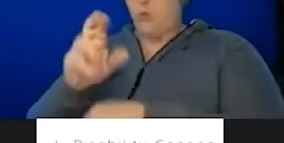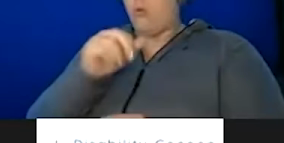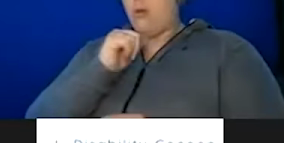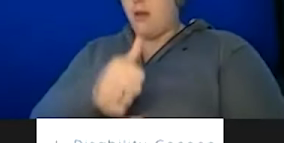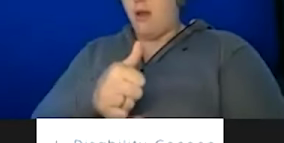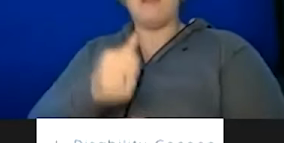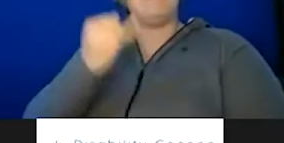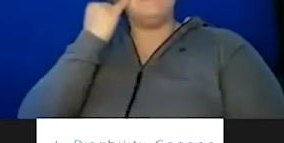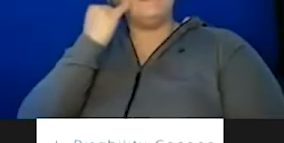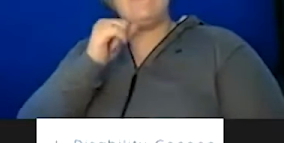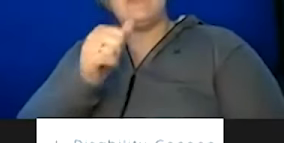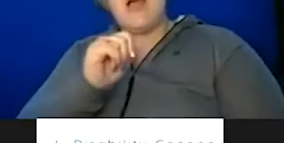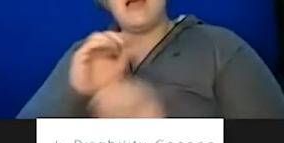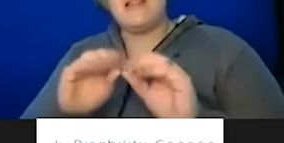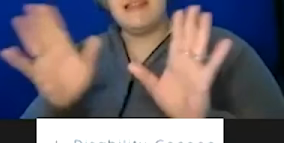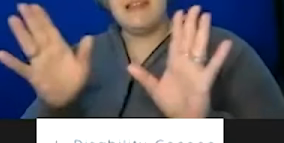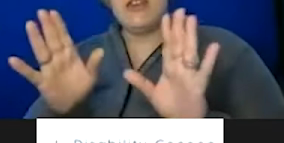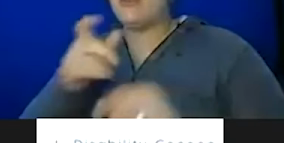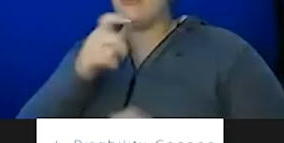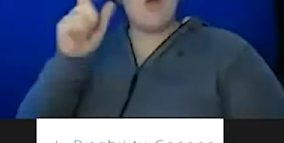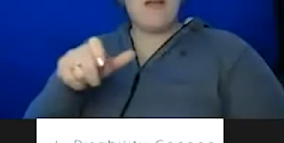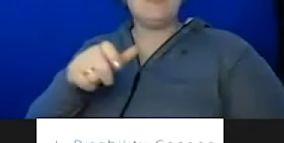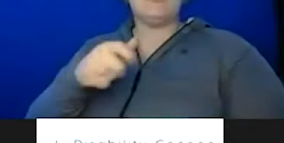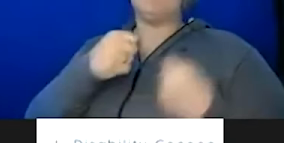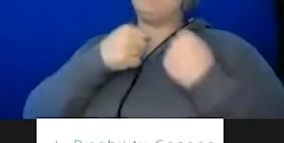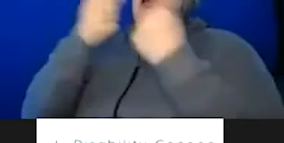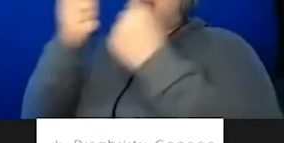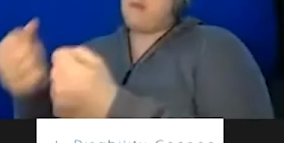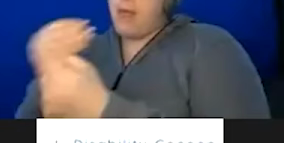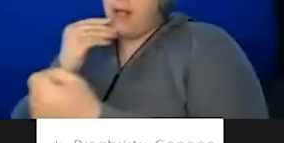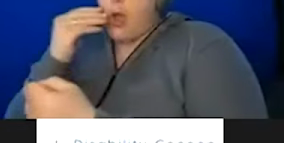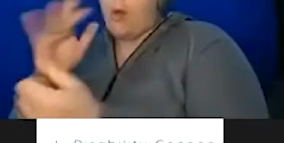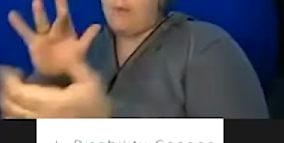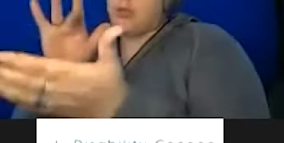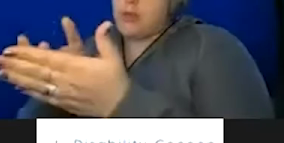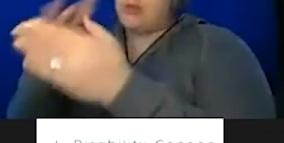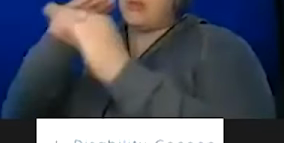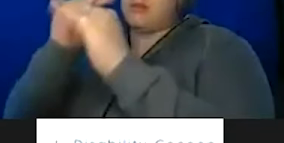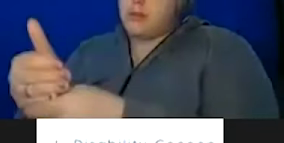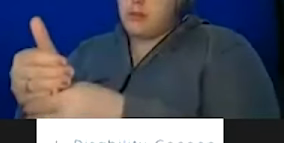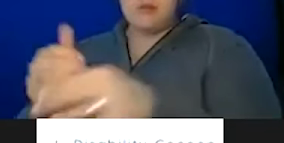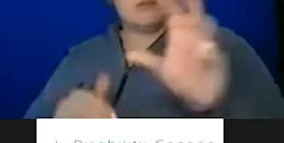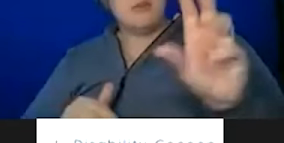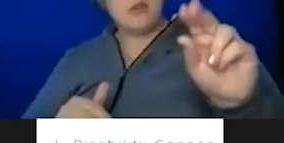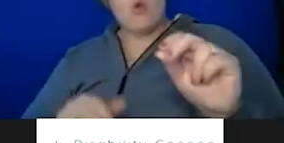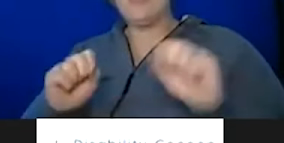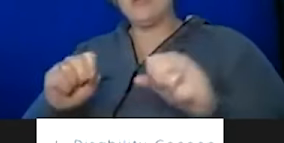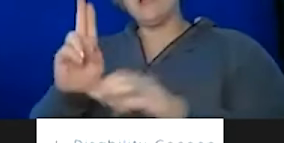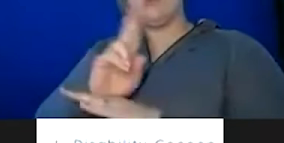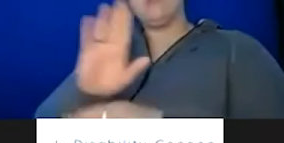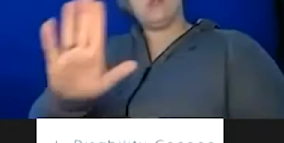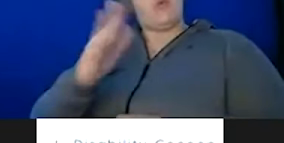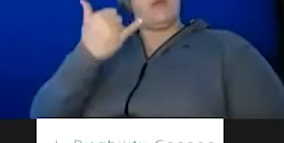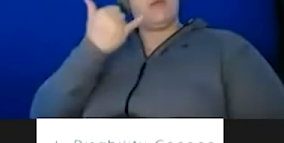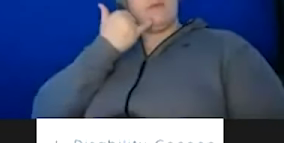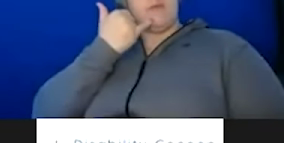part is you don't have to drive all the way back home to close your garage door. You just use your smartphone or your tablet to close your garage door